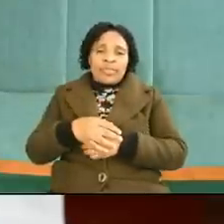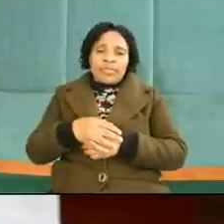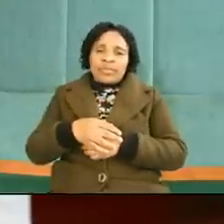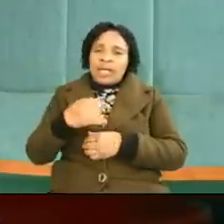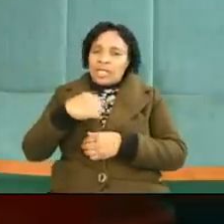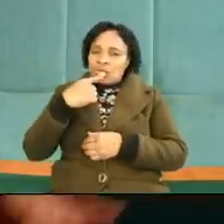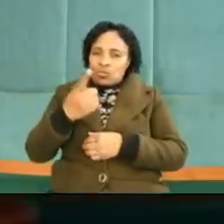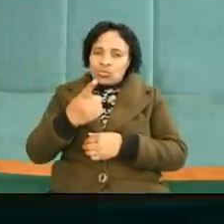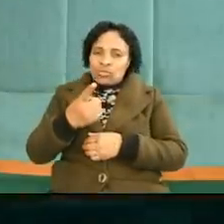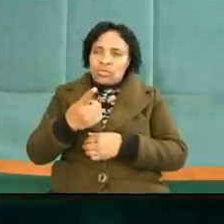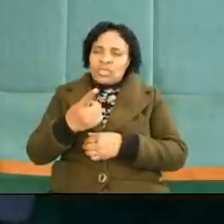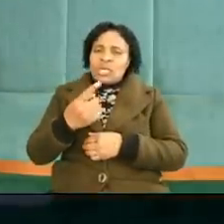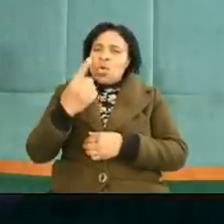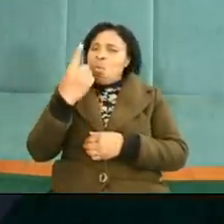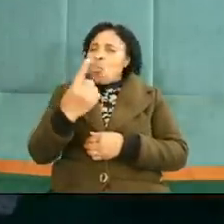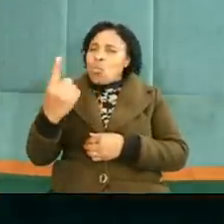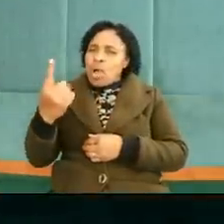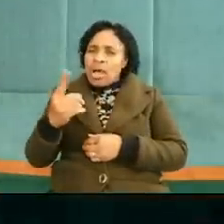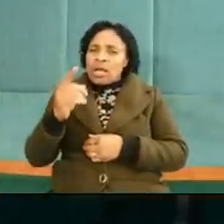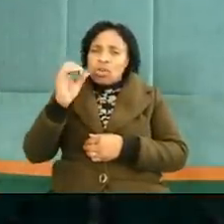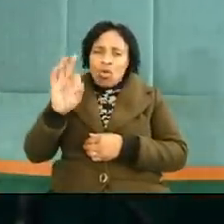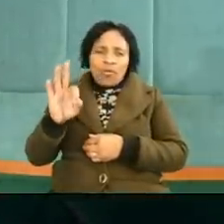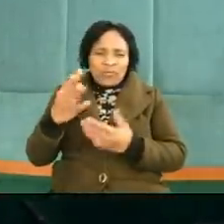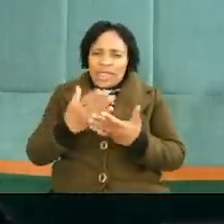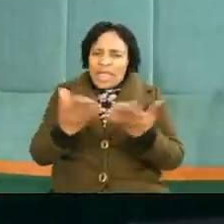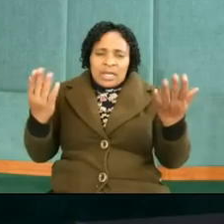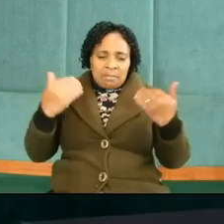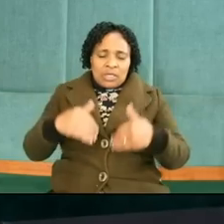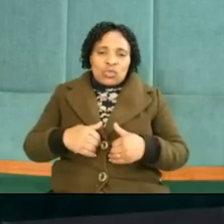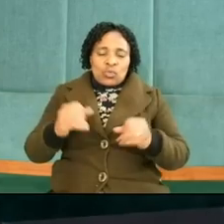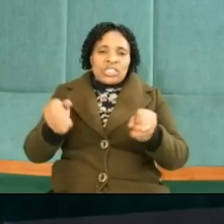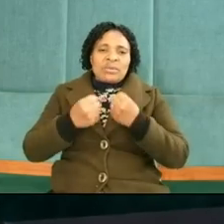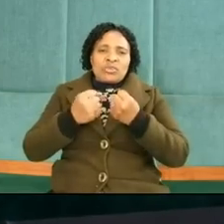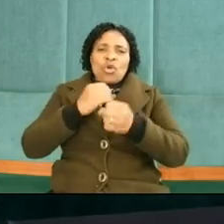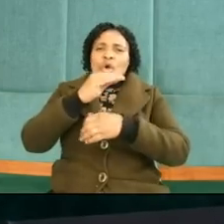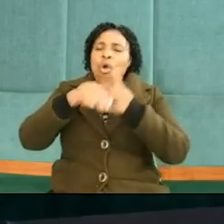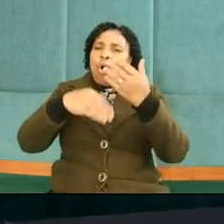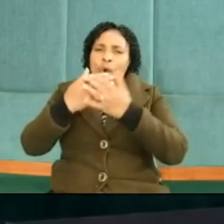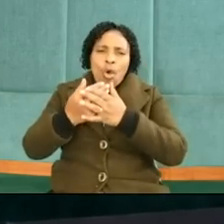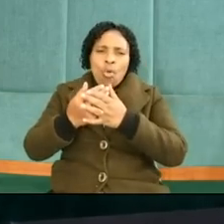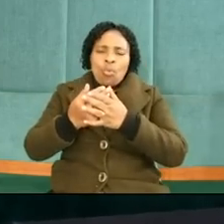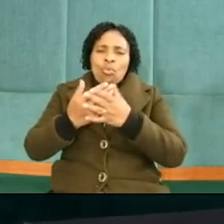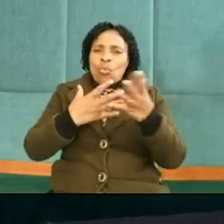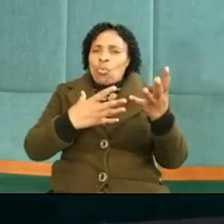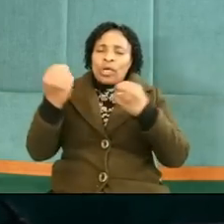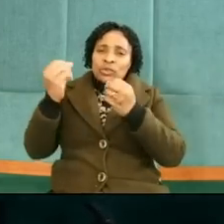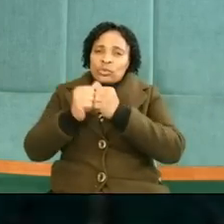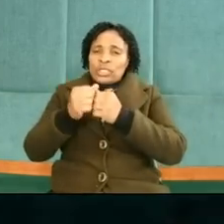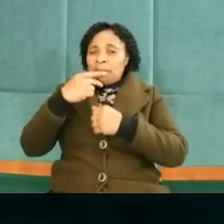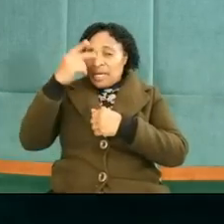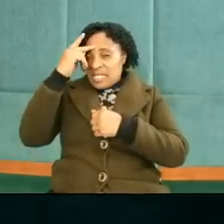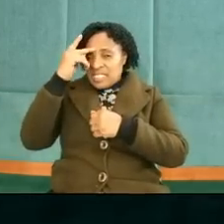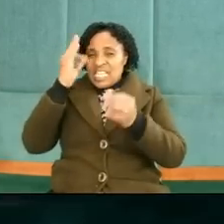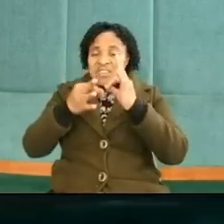I told you the other day, not a single one of them was saved in the ark. Not a single one of them. Every one of them drowned with their parents. So